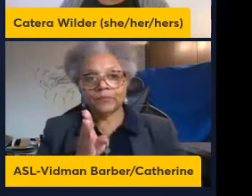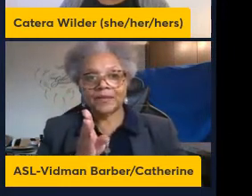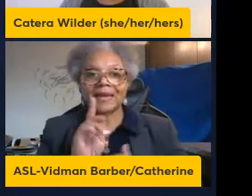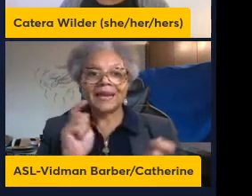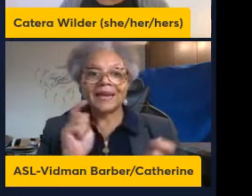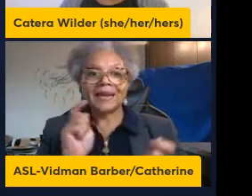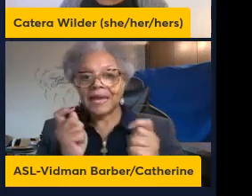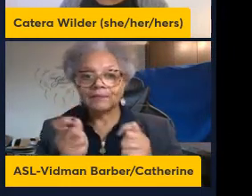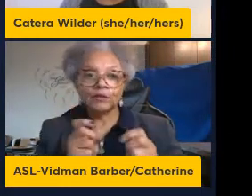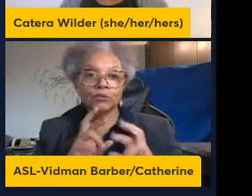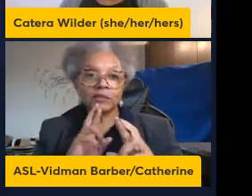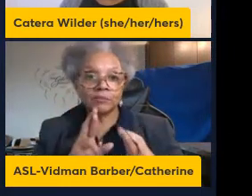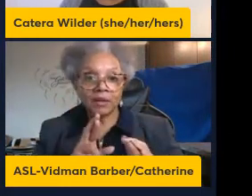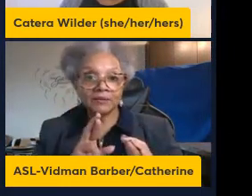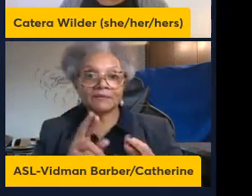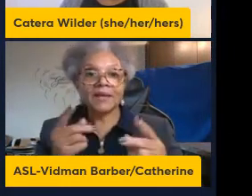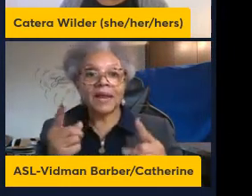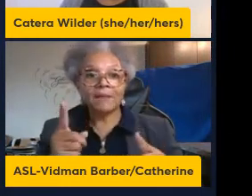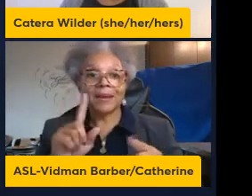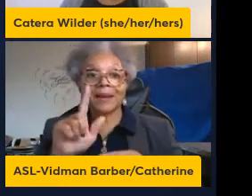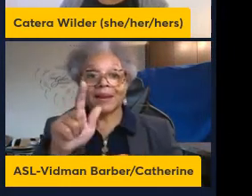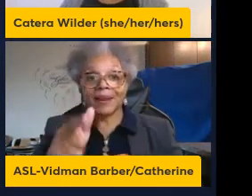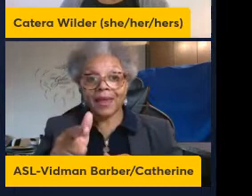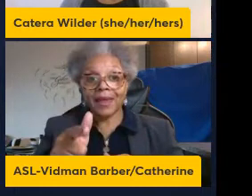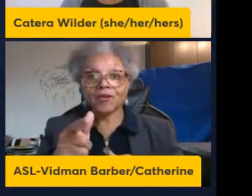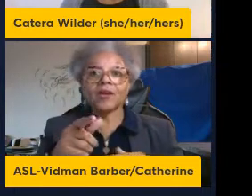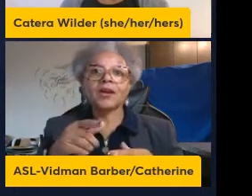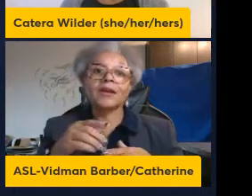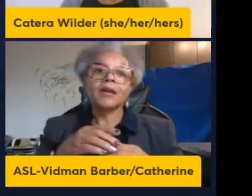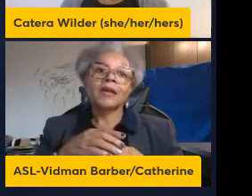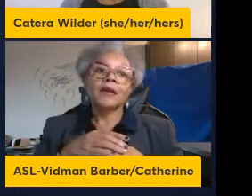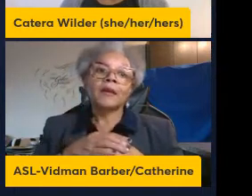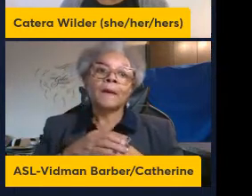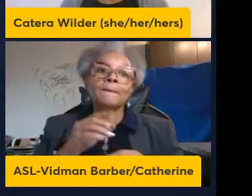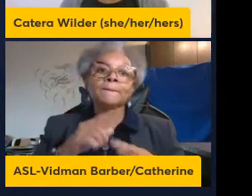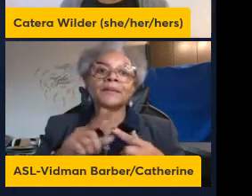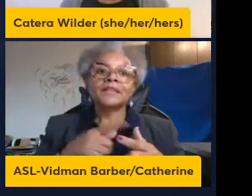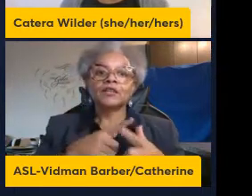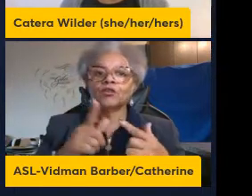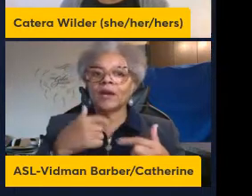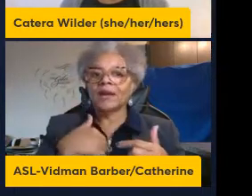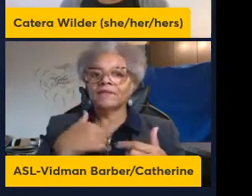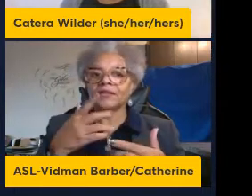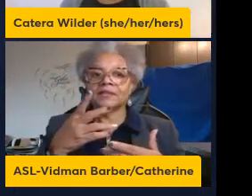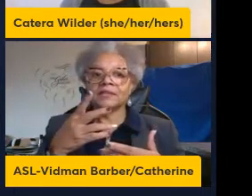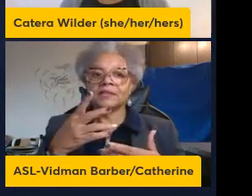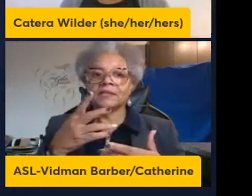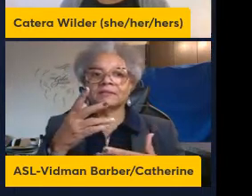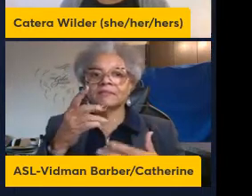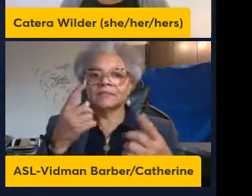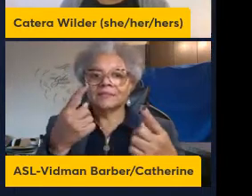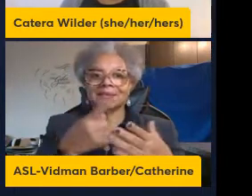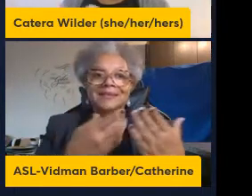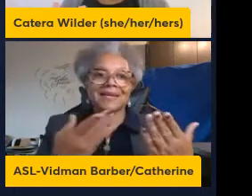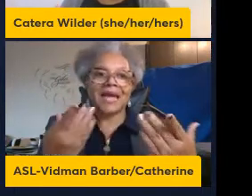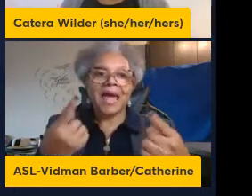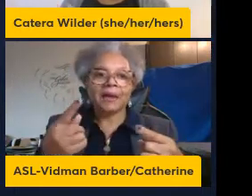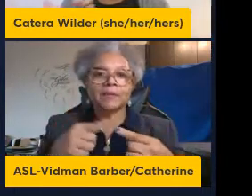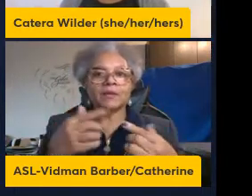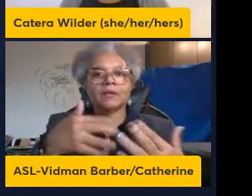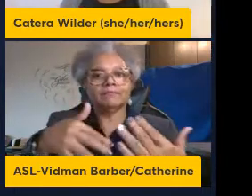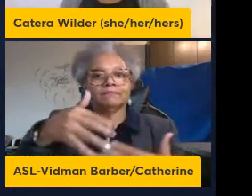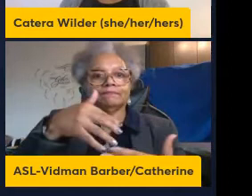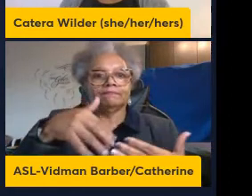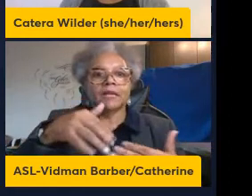adaptive responses that occur later after innate responses, but you have this interplay throughout the time course of an infection, where you could